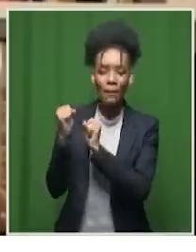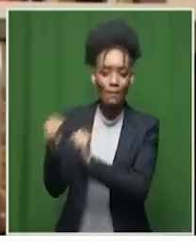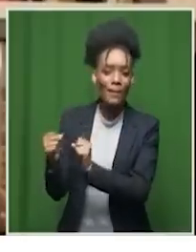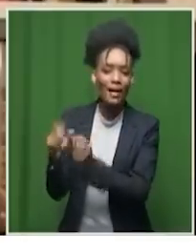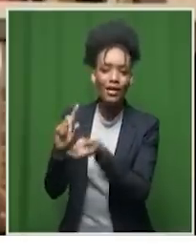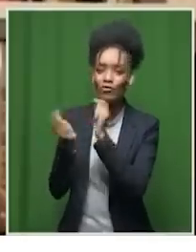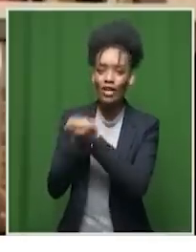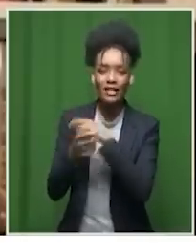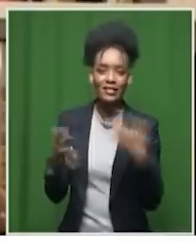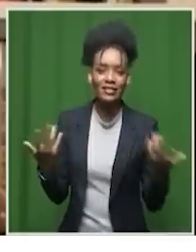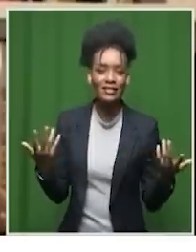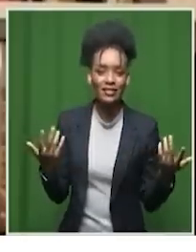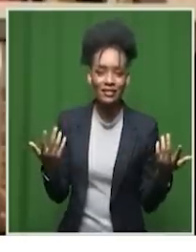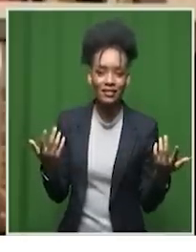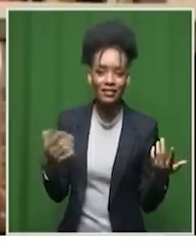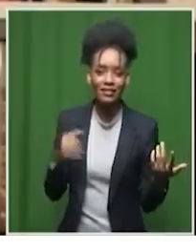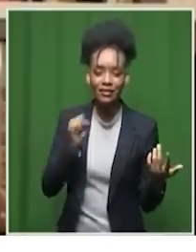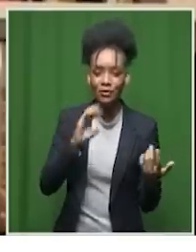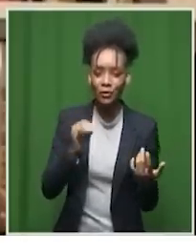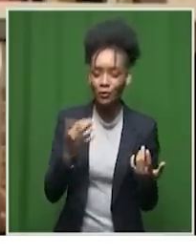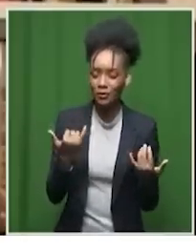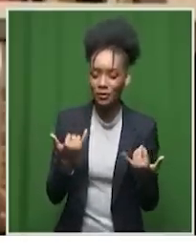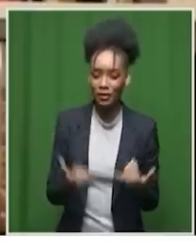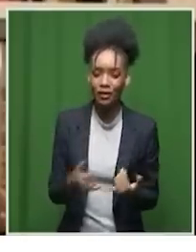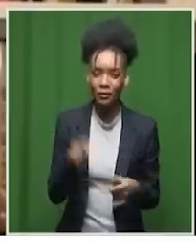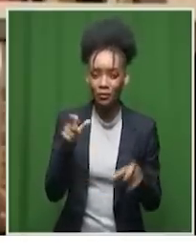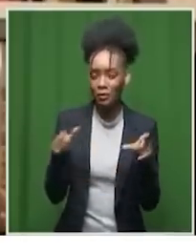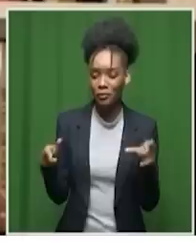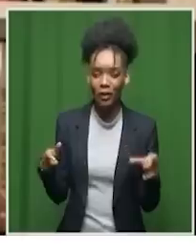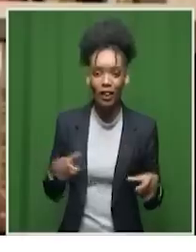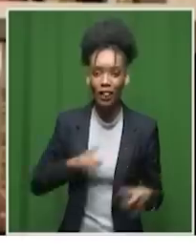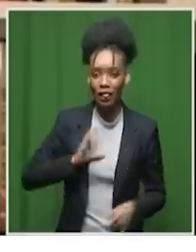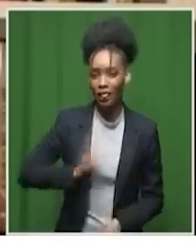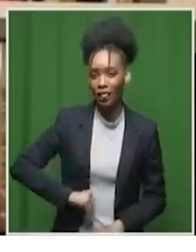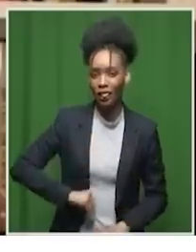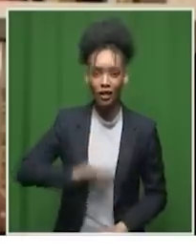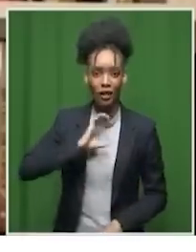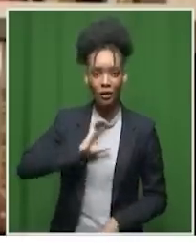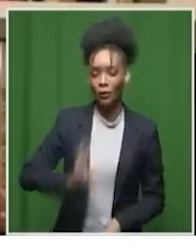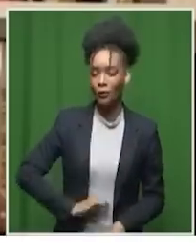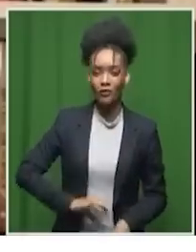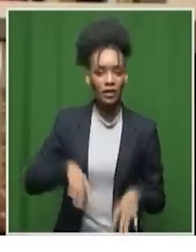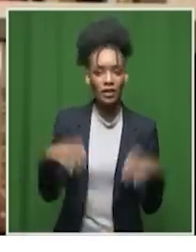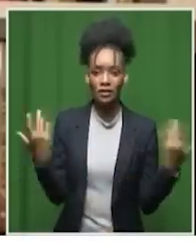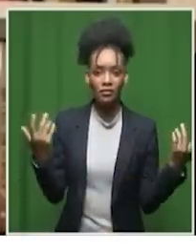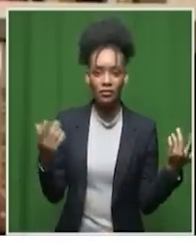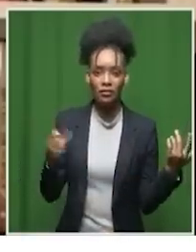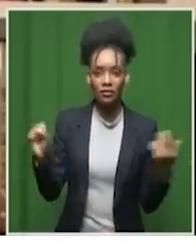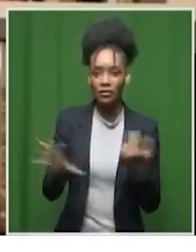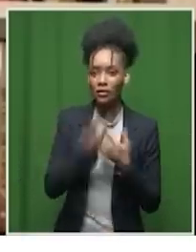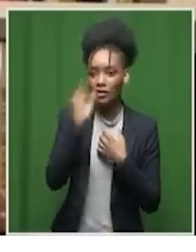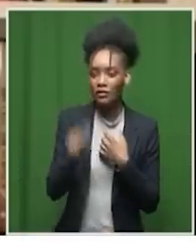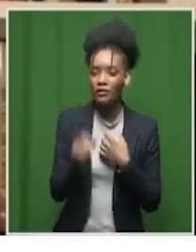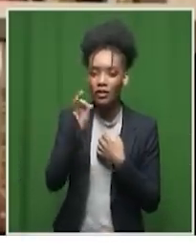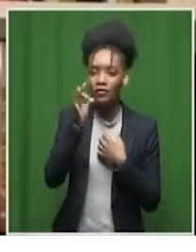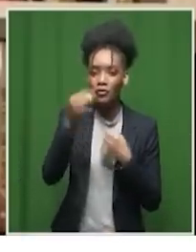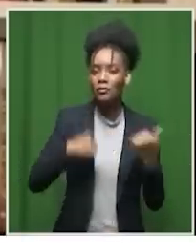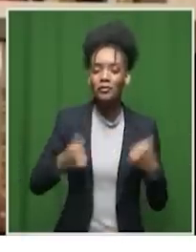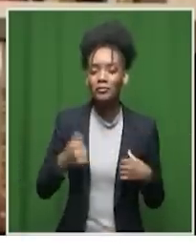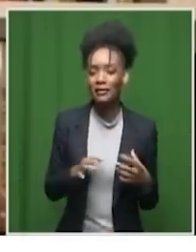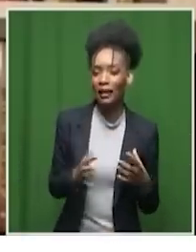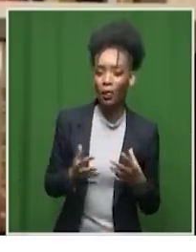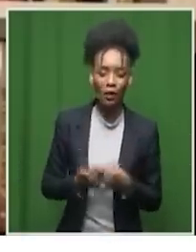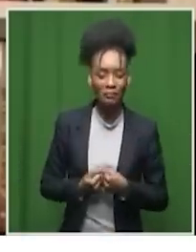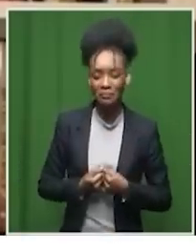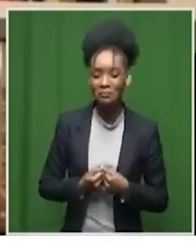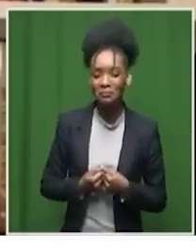will fall further. Confidence in South Africa's future performance will not be good. So